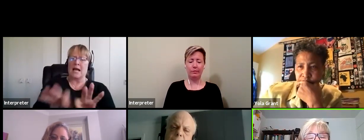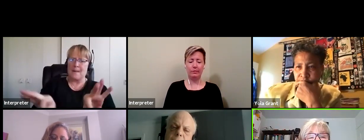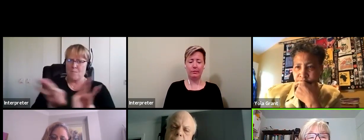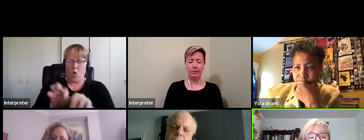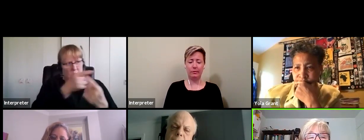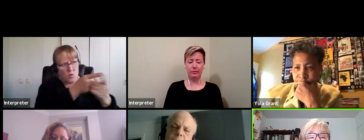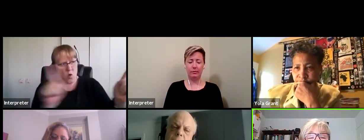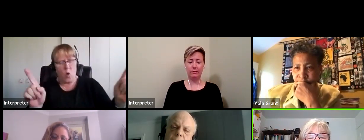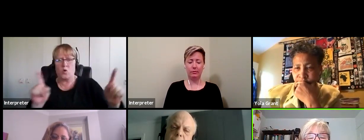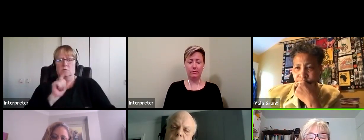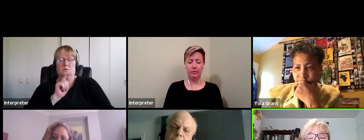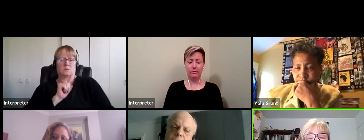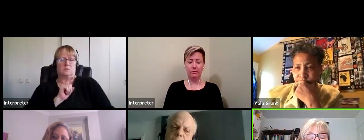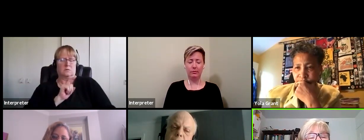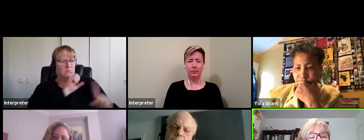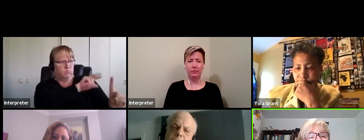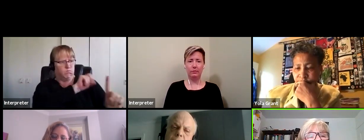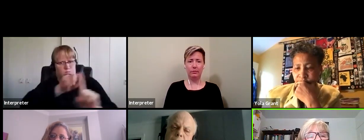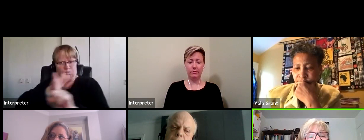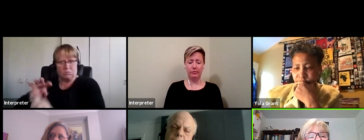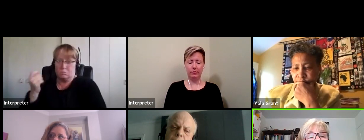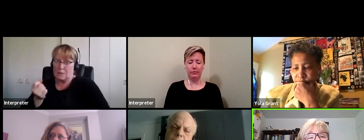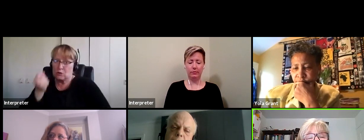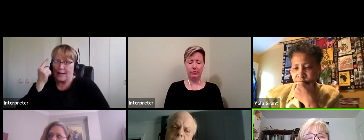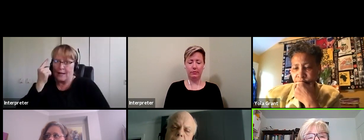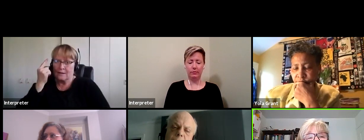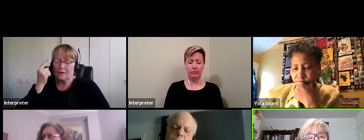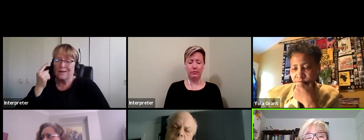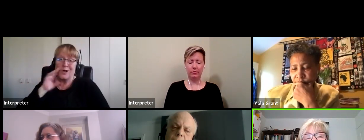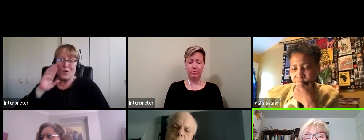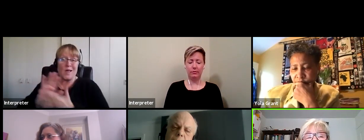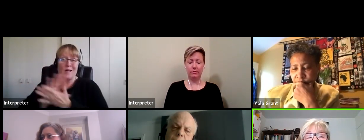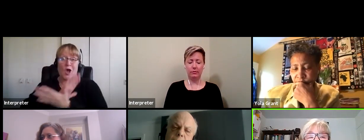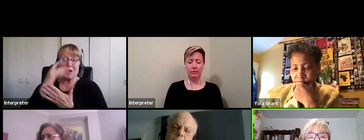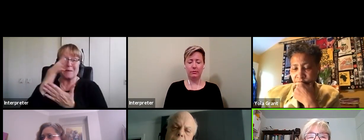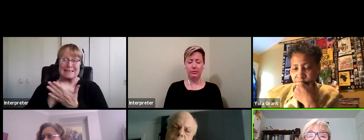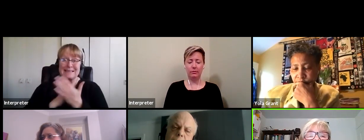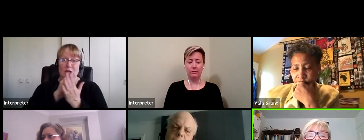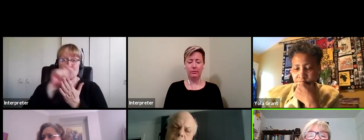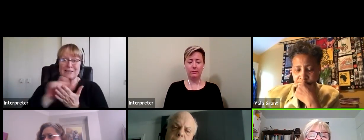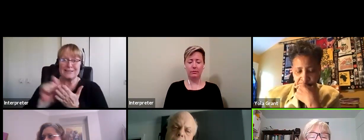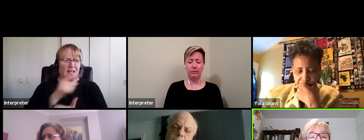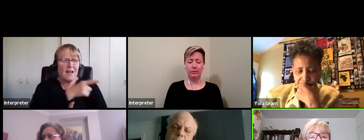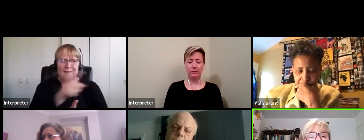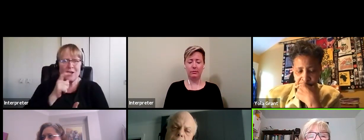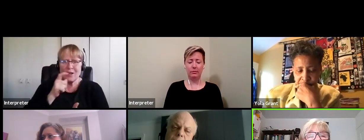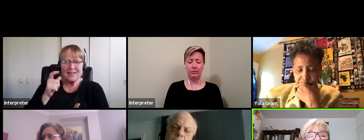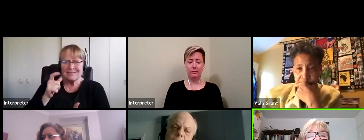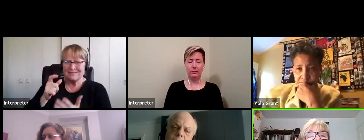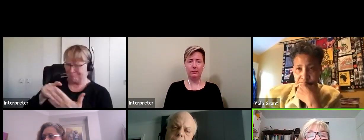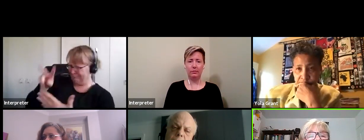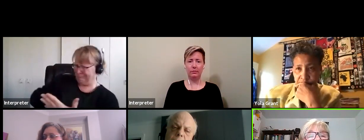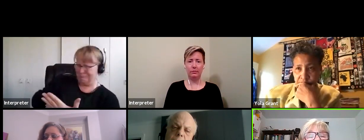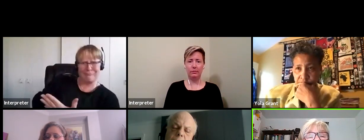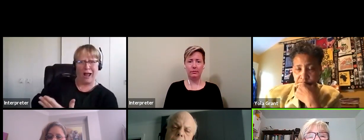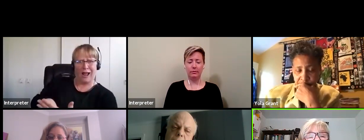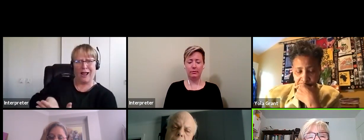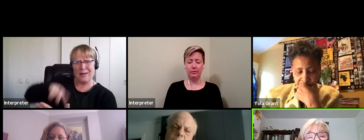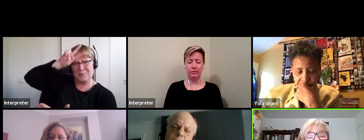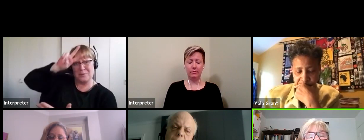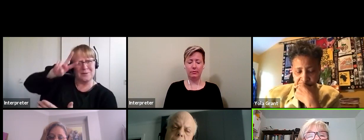homes. It's clear that whoever wrote that document didn't understand that people who are incapable can't actually do an advanced directive, so it's